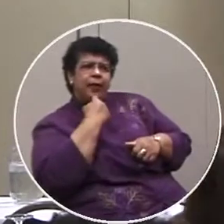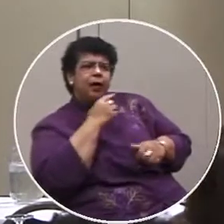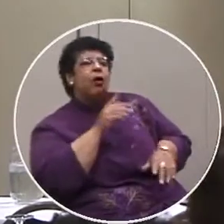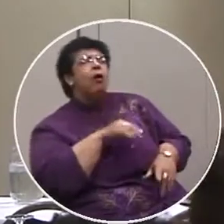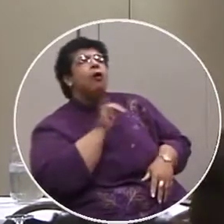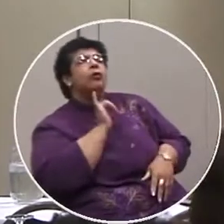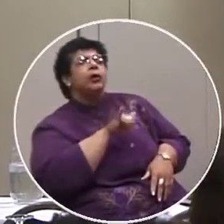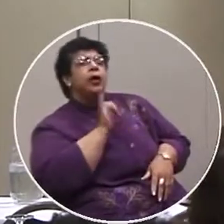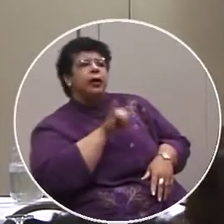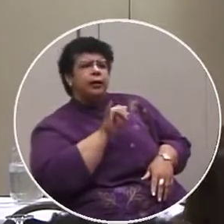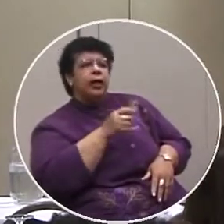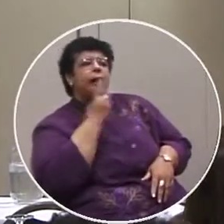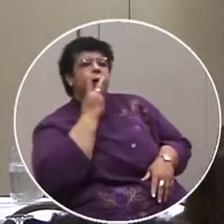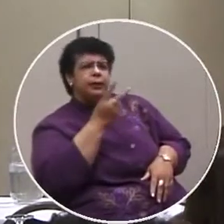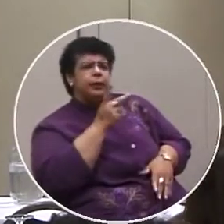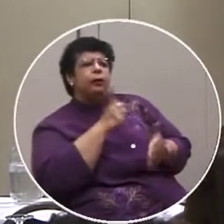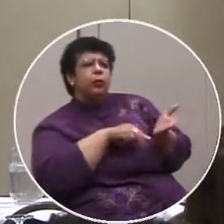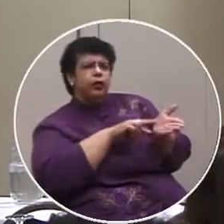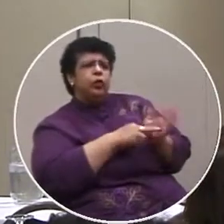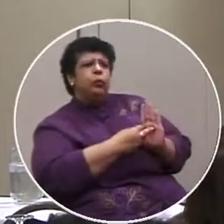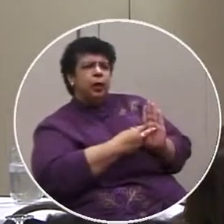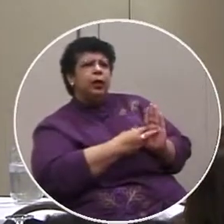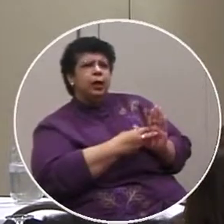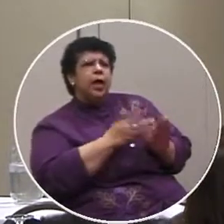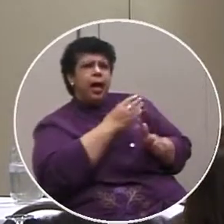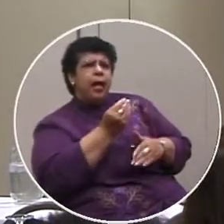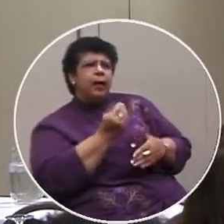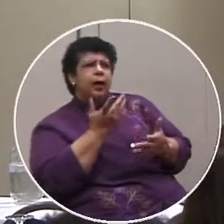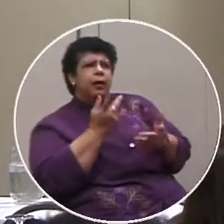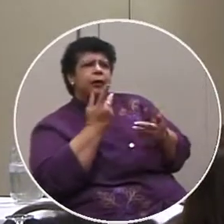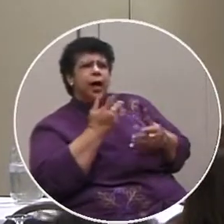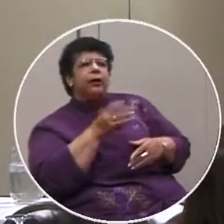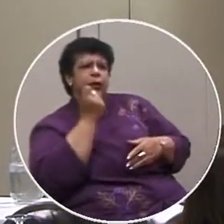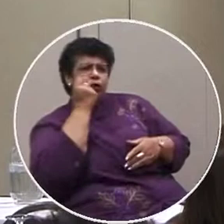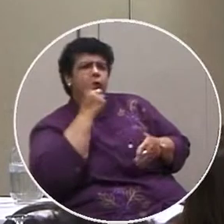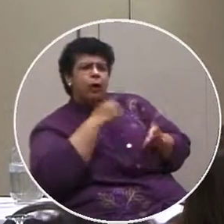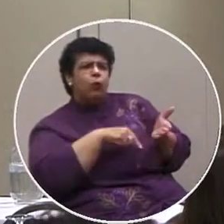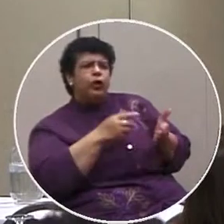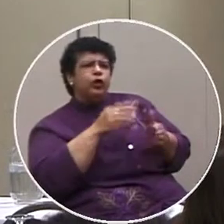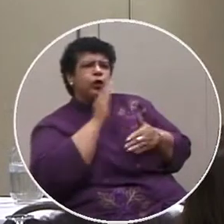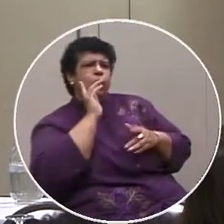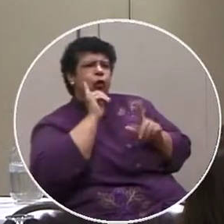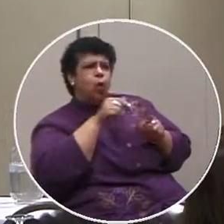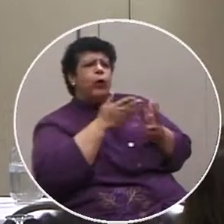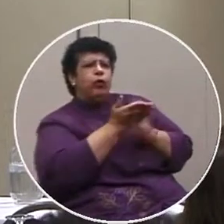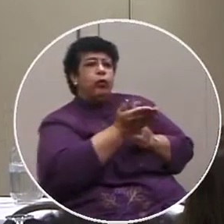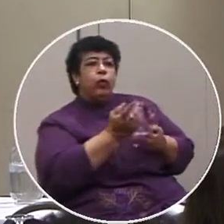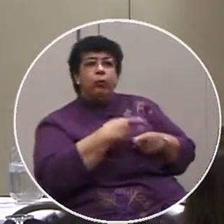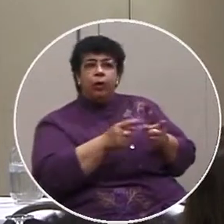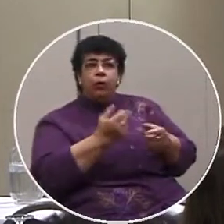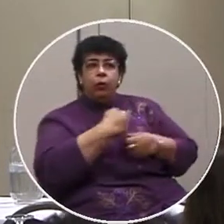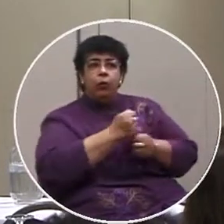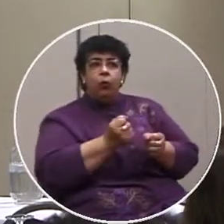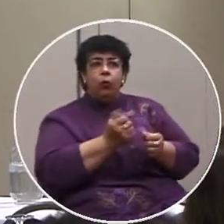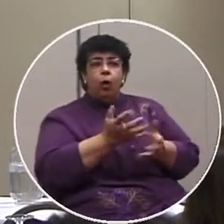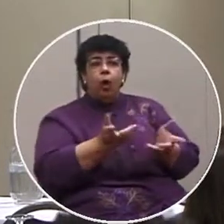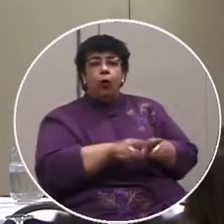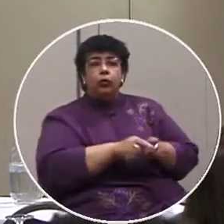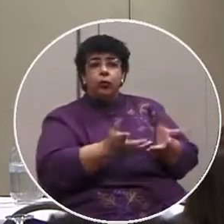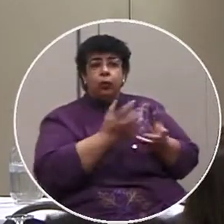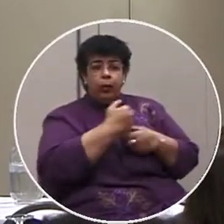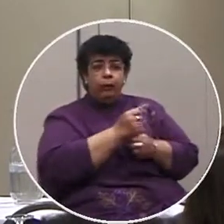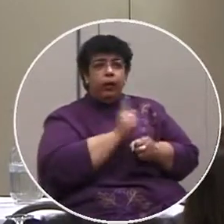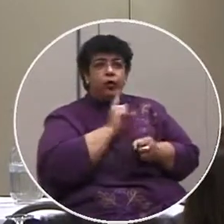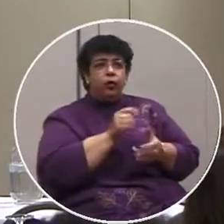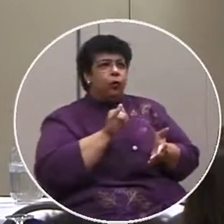you, and let me commiserate with you for a few minutes, but we also need to make sure that we don't get caught up in the